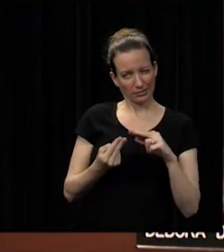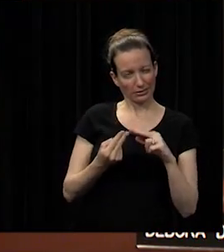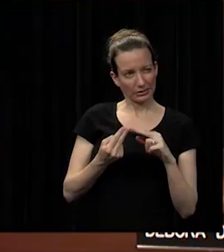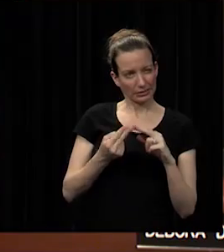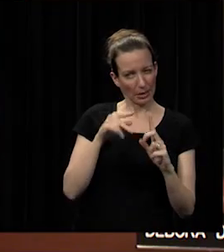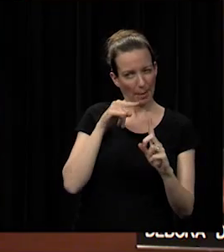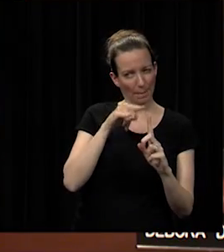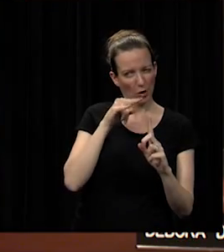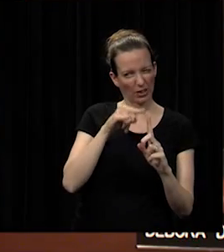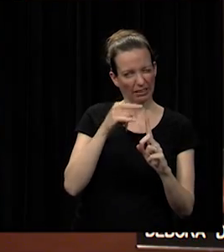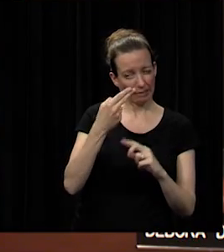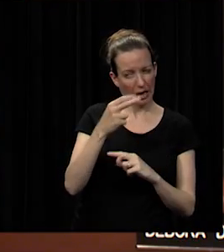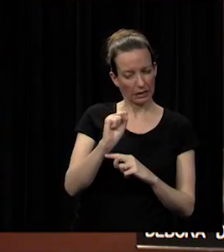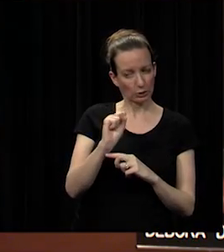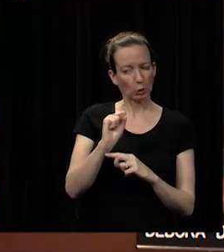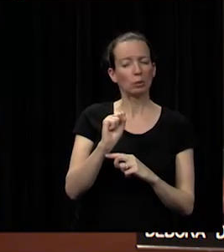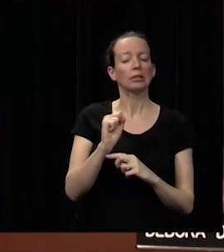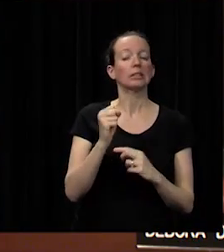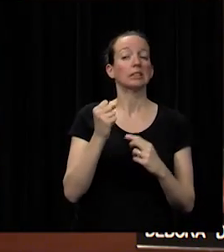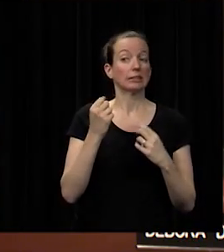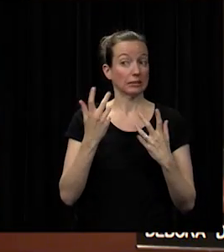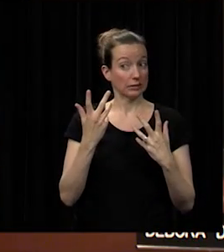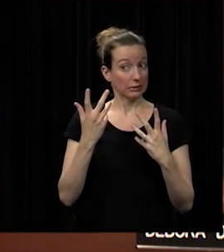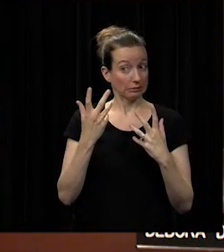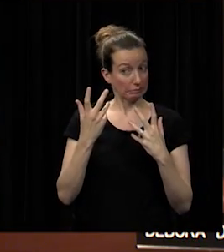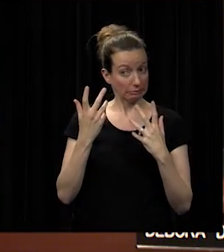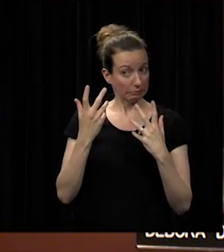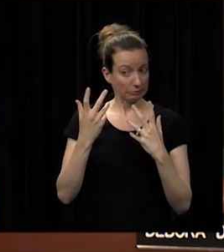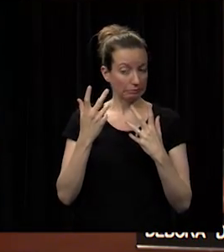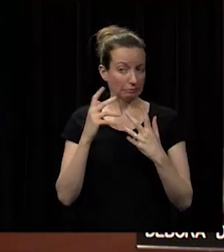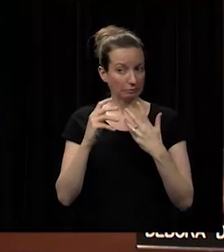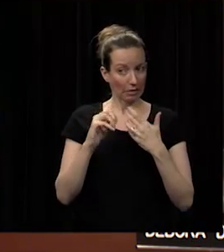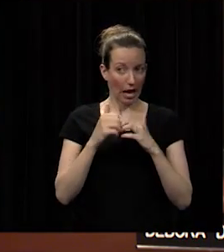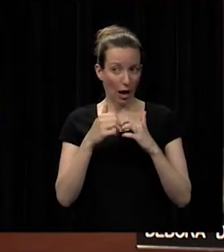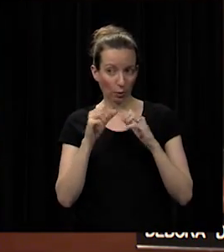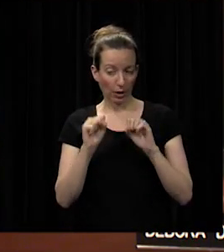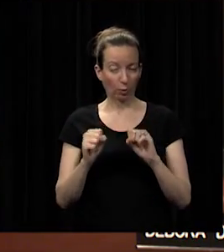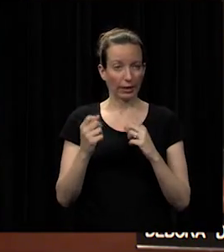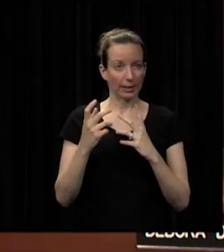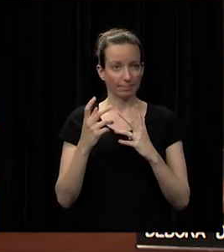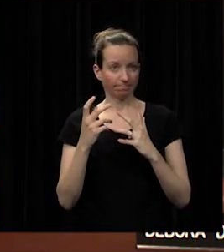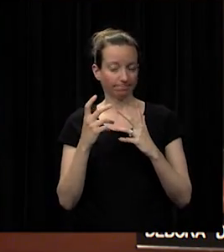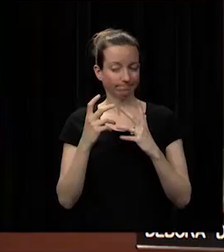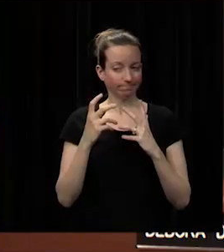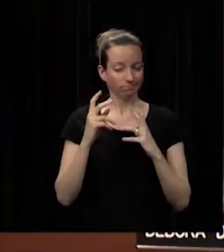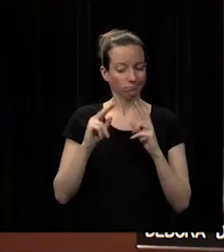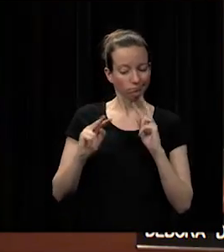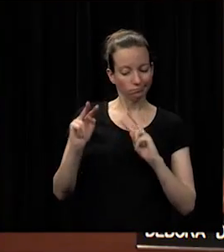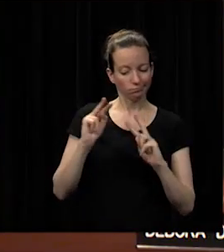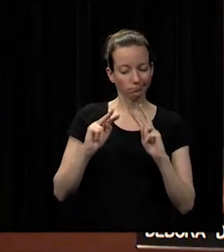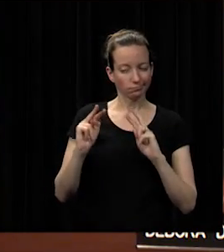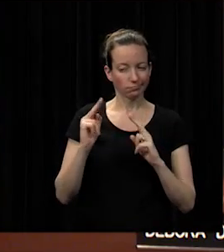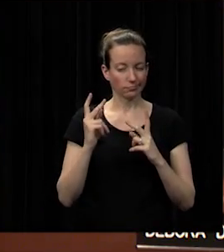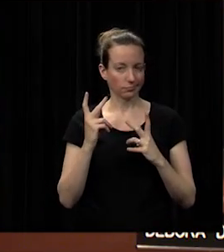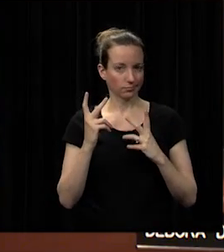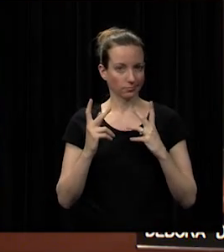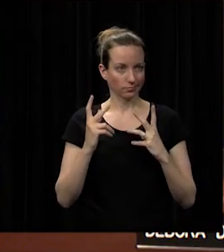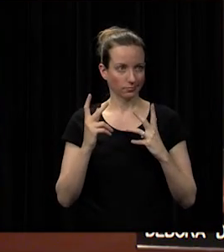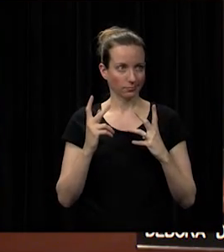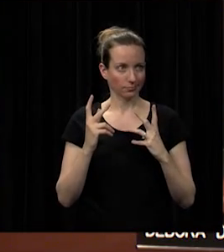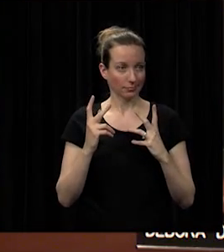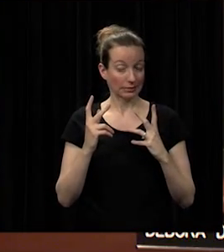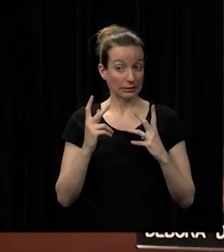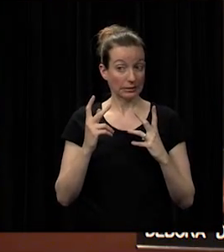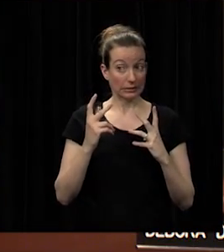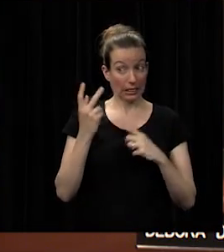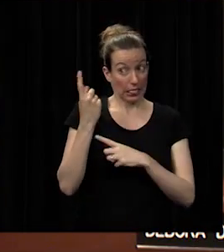school level high school have you had a chance to look into that or what are we going to do to be able to at least look at that a little bit and see what might have i don't know